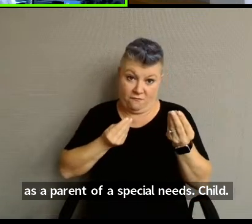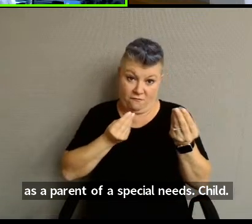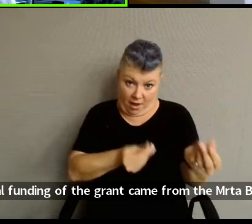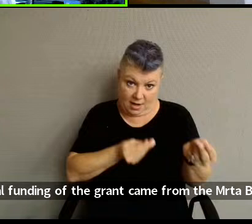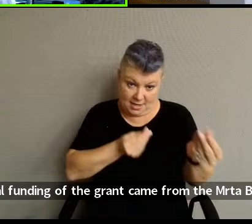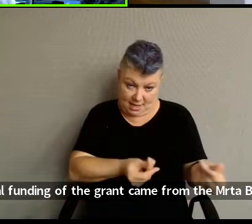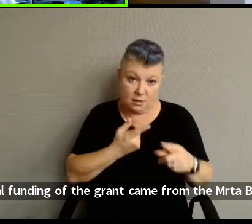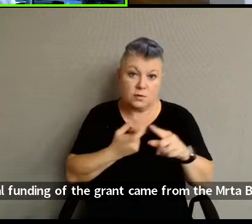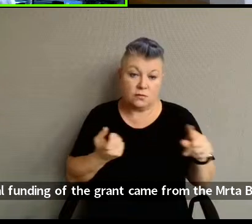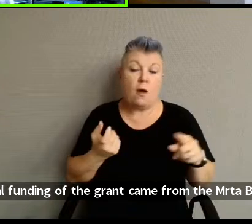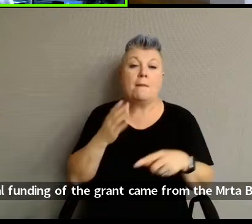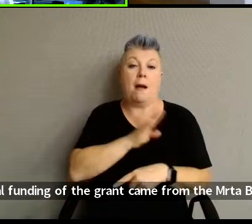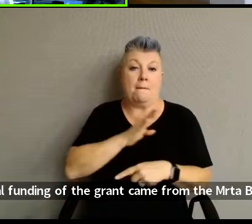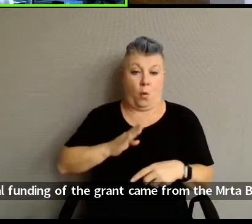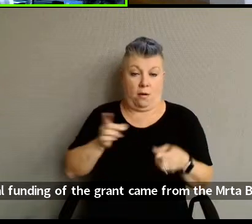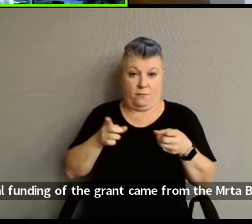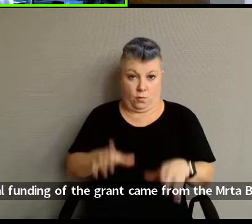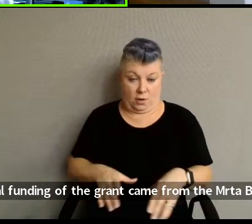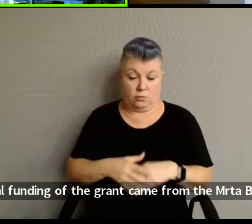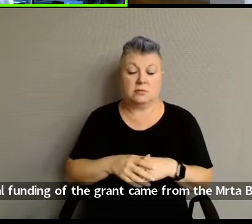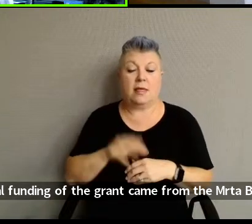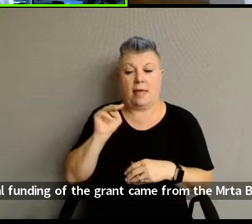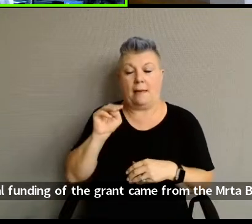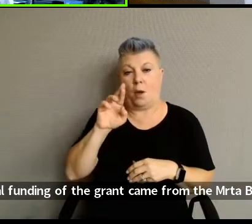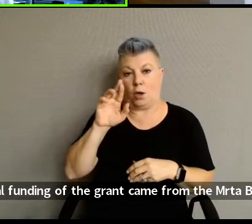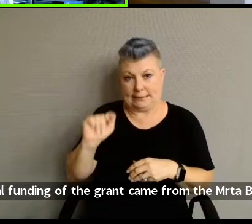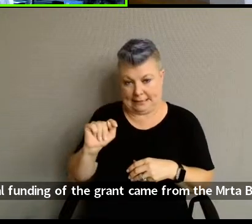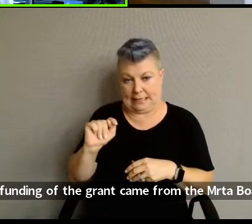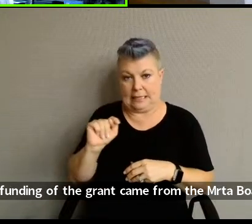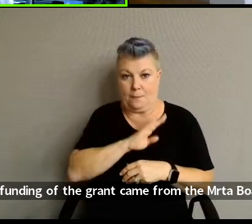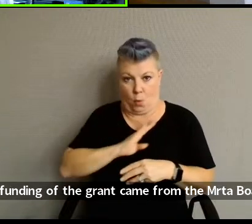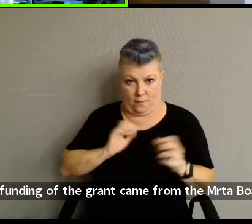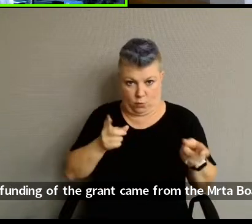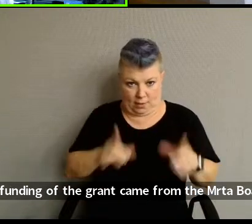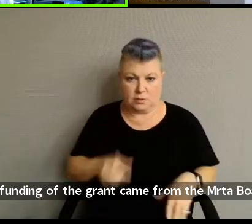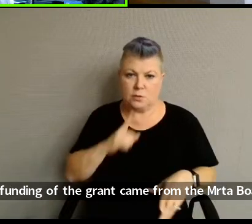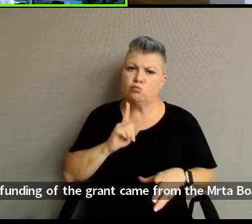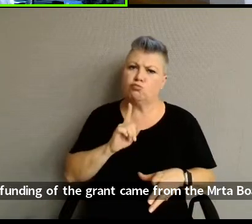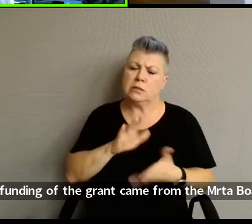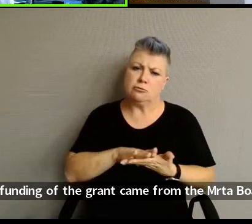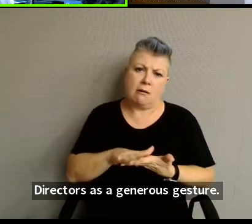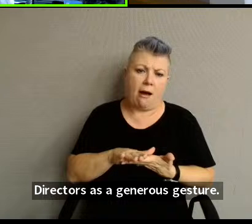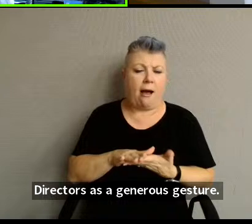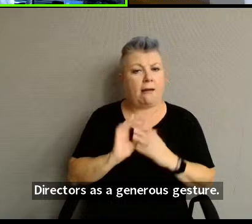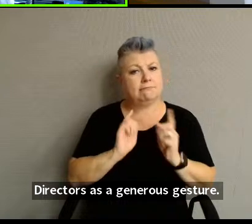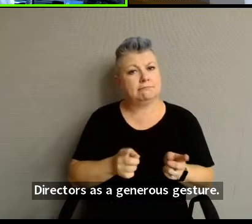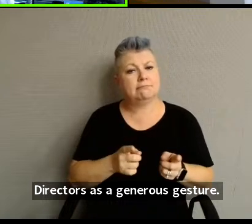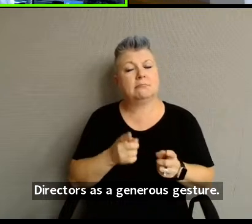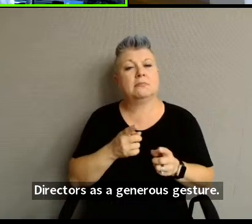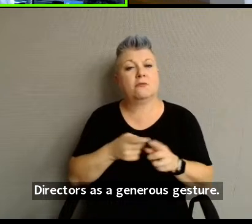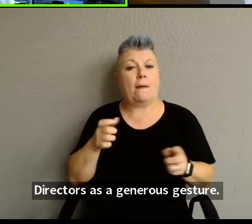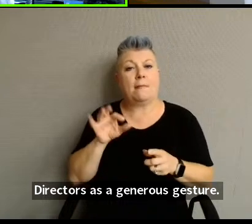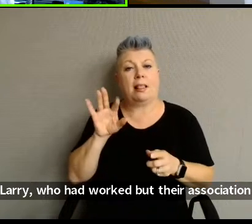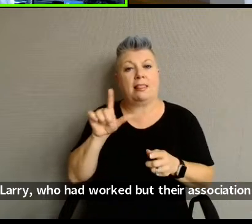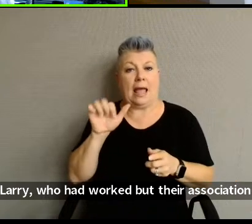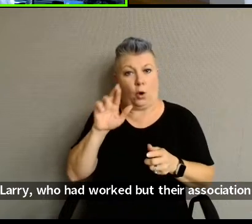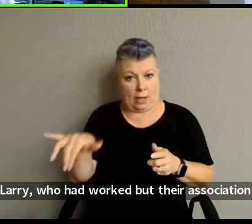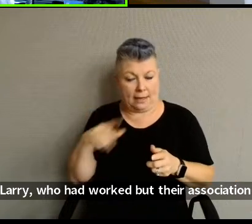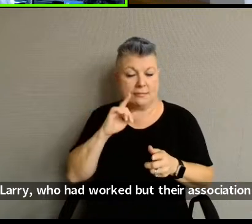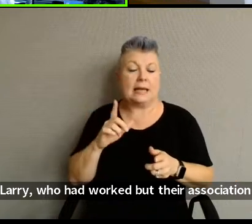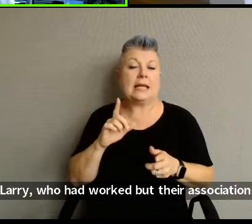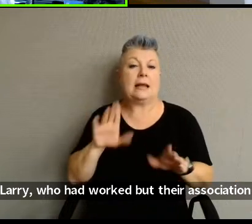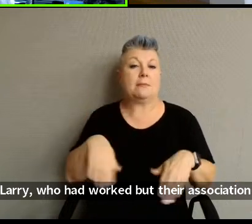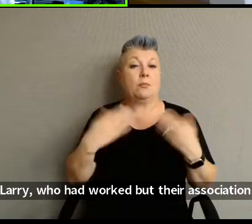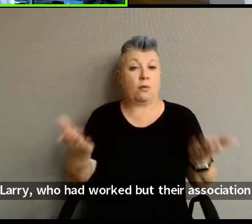Directors as a generous gesture to Larry, who had worked with their association for a decade, providing